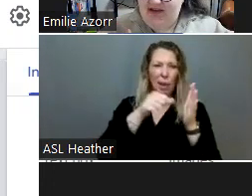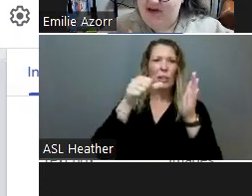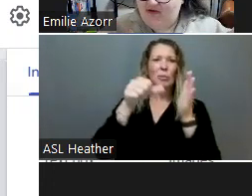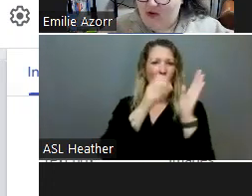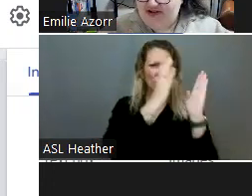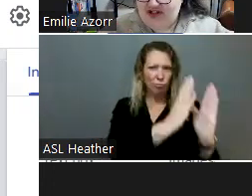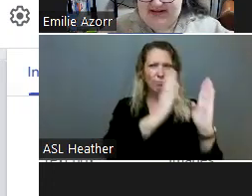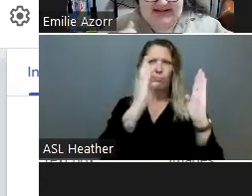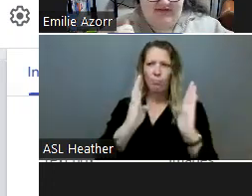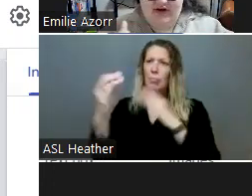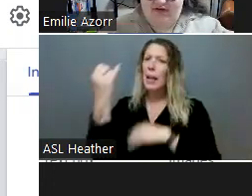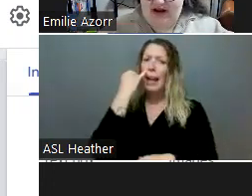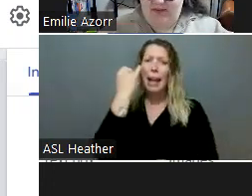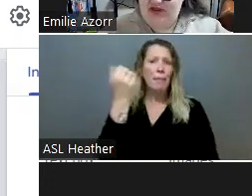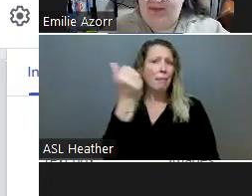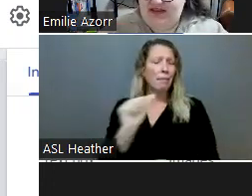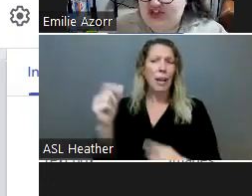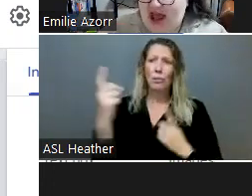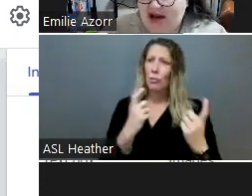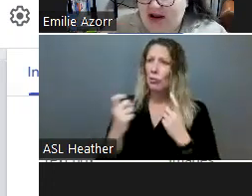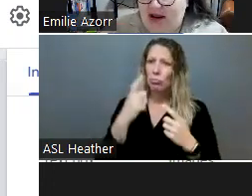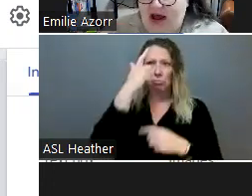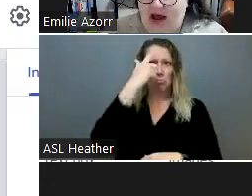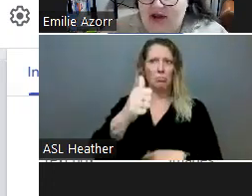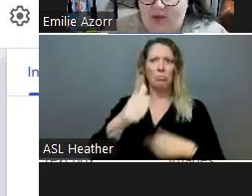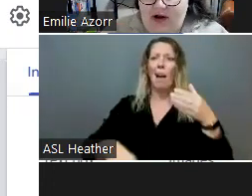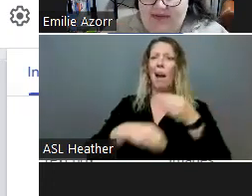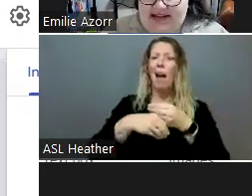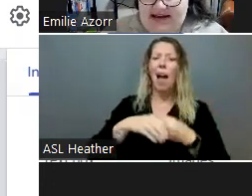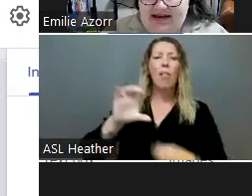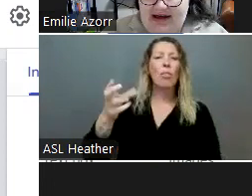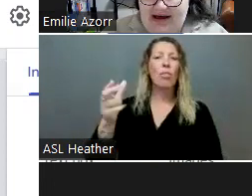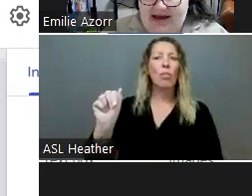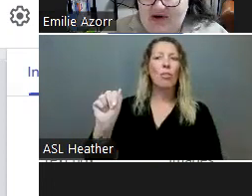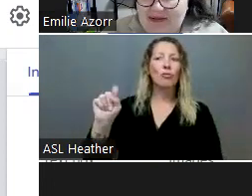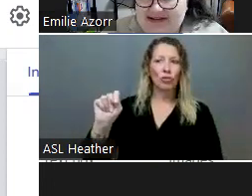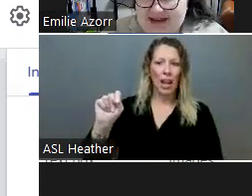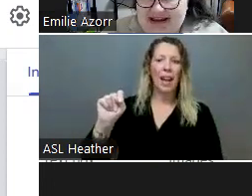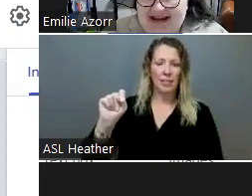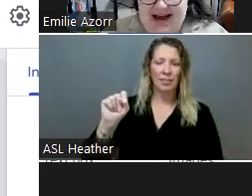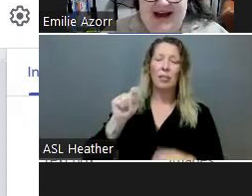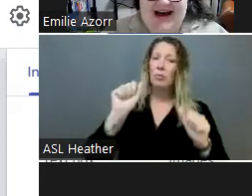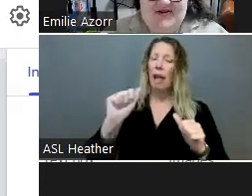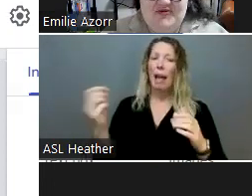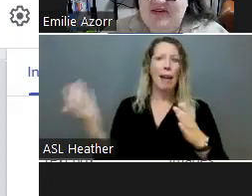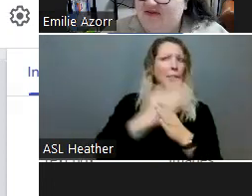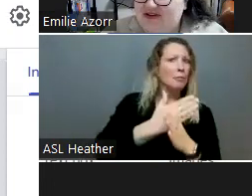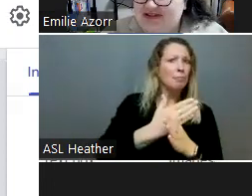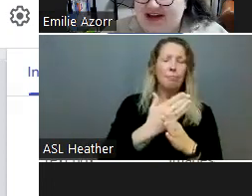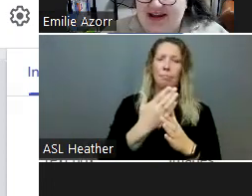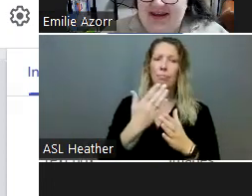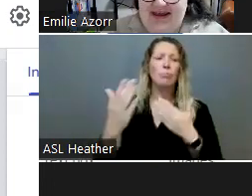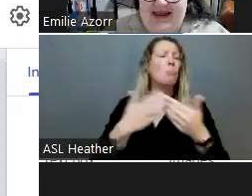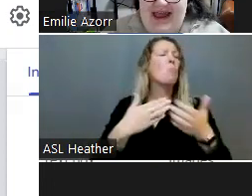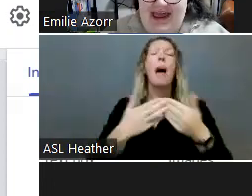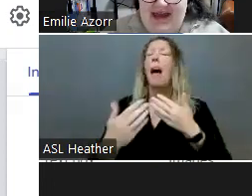once again, if you have questions, feel free to put them in the chat. You're welcome to interrupt me, whatever